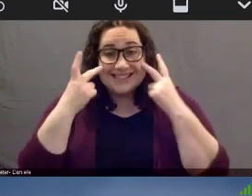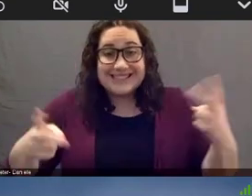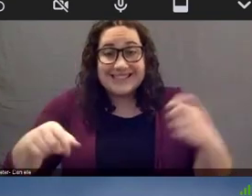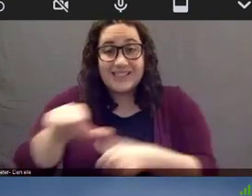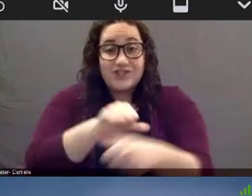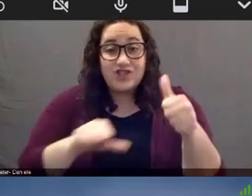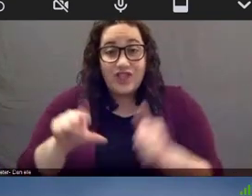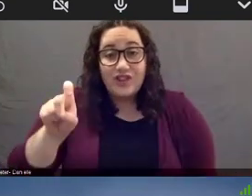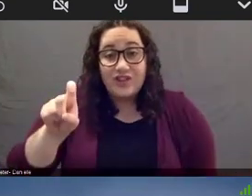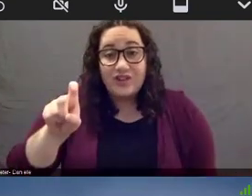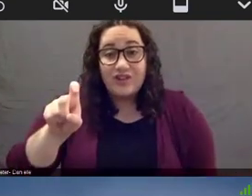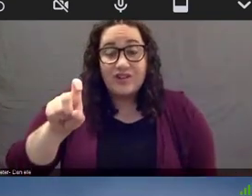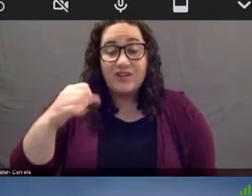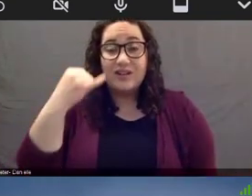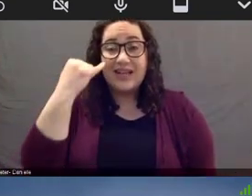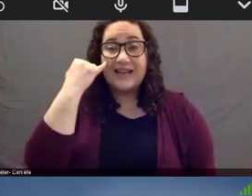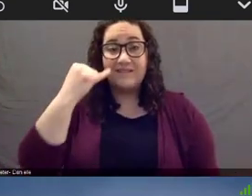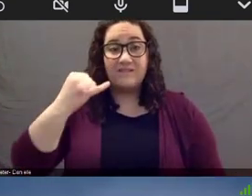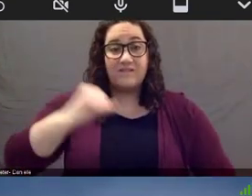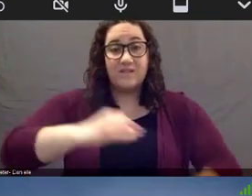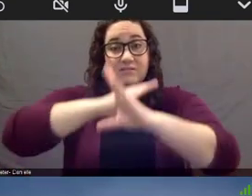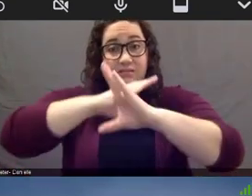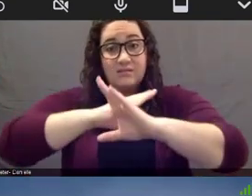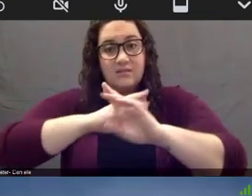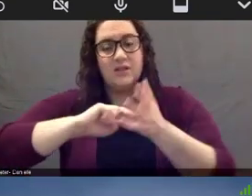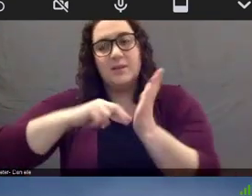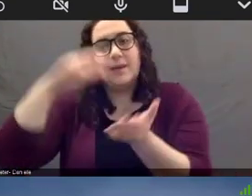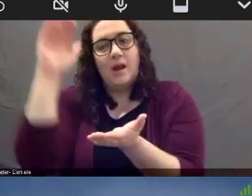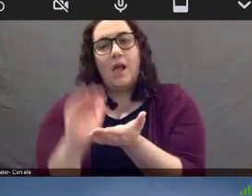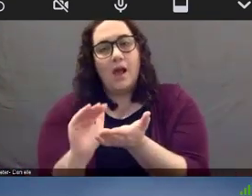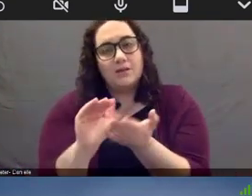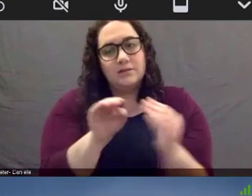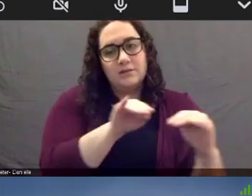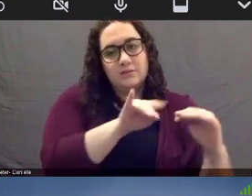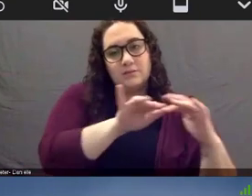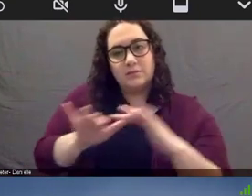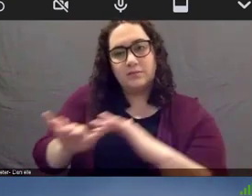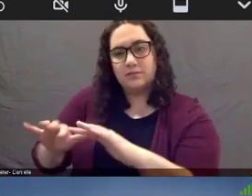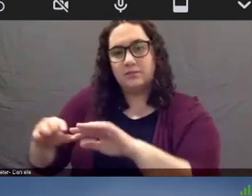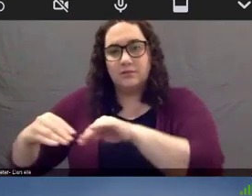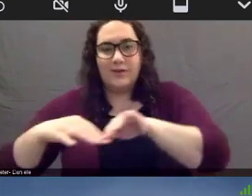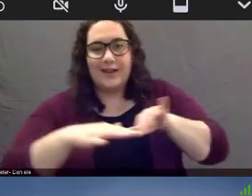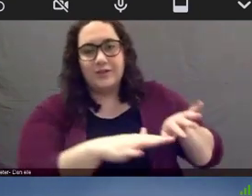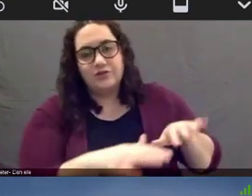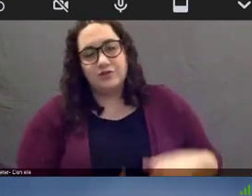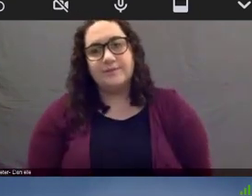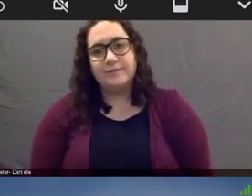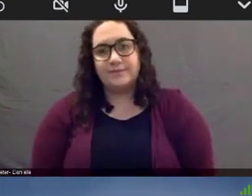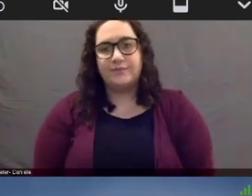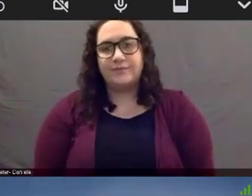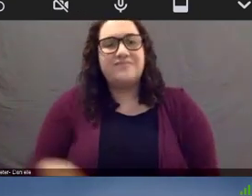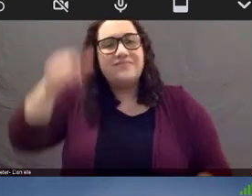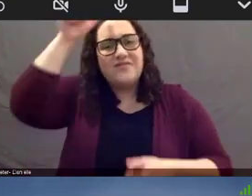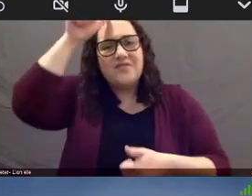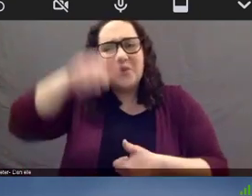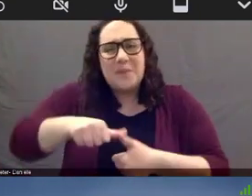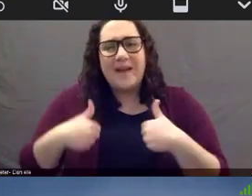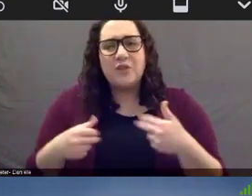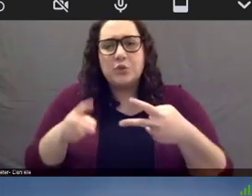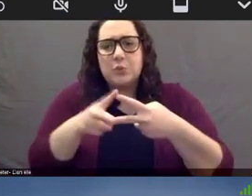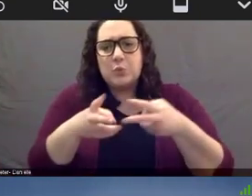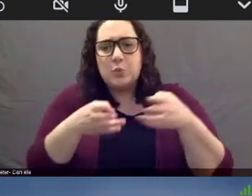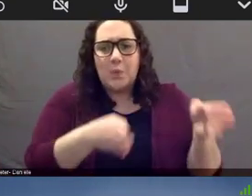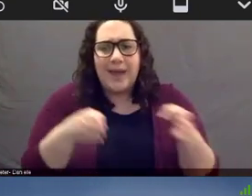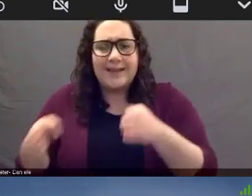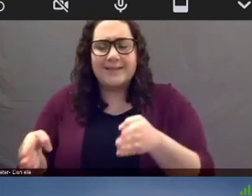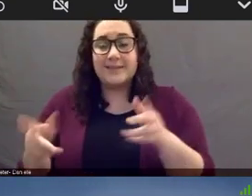in this class. Typically we use the large enclosure equation, but we also have an equation for parallel